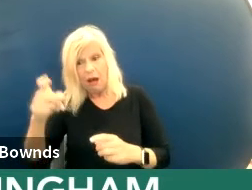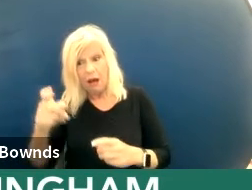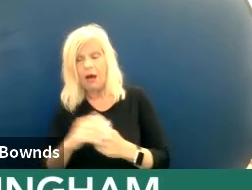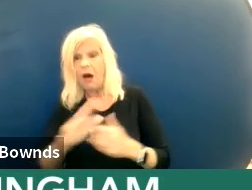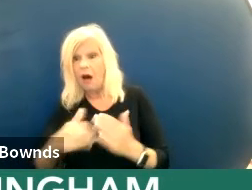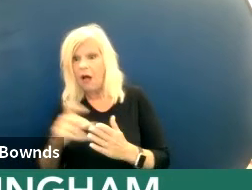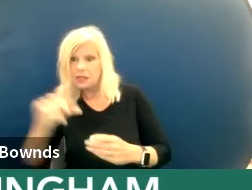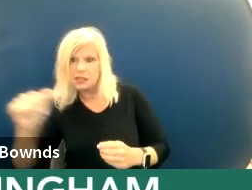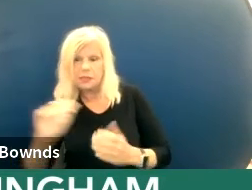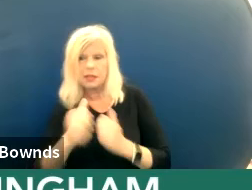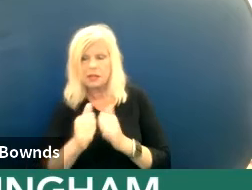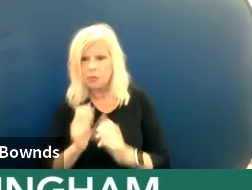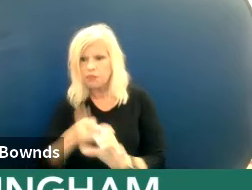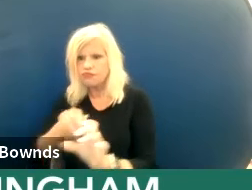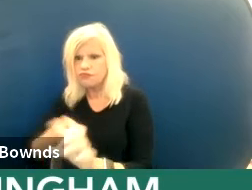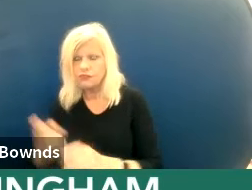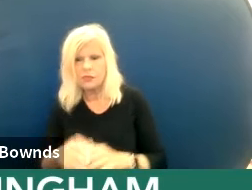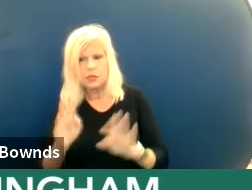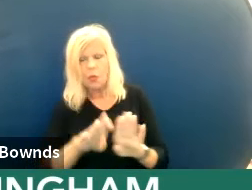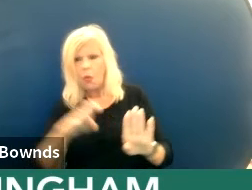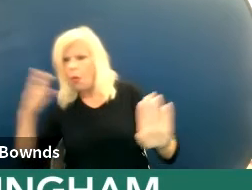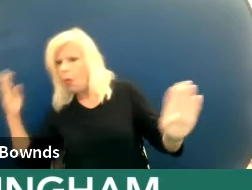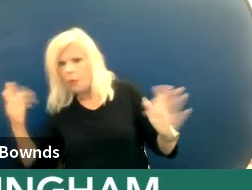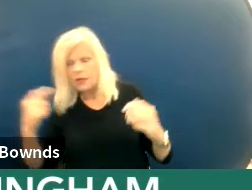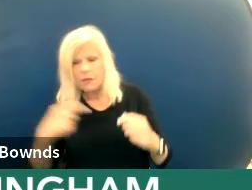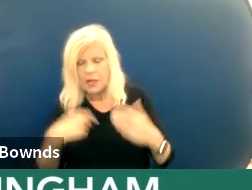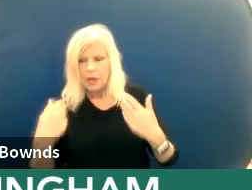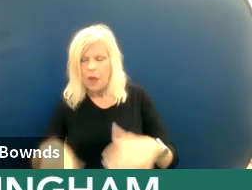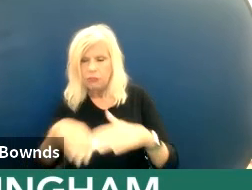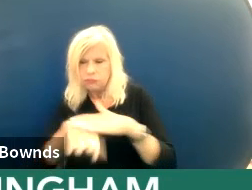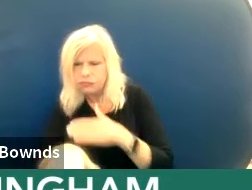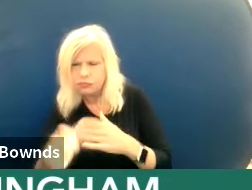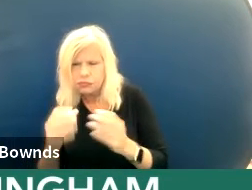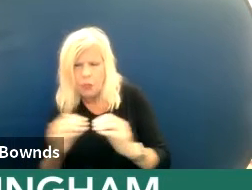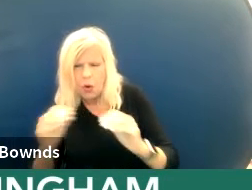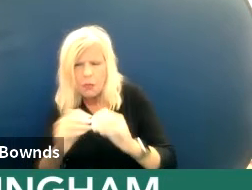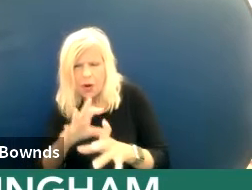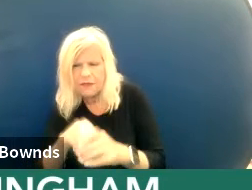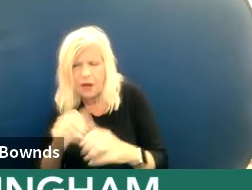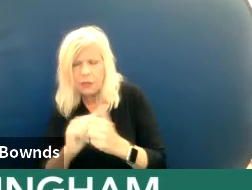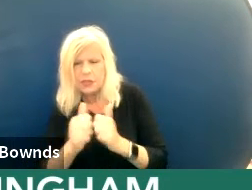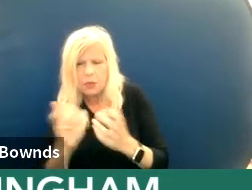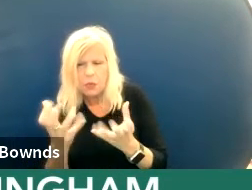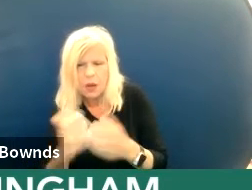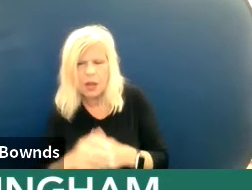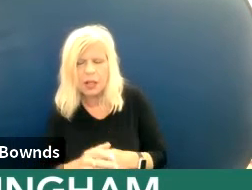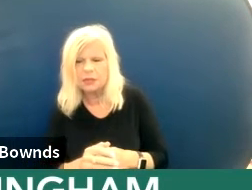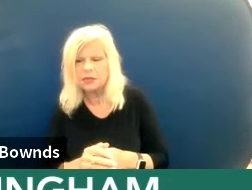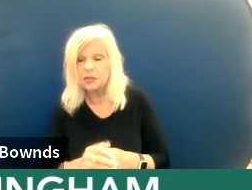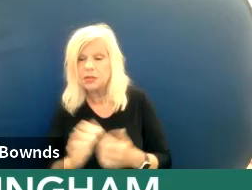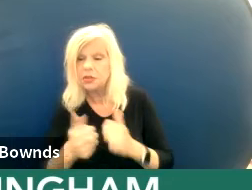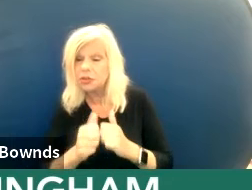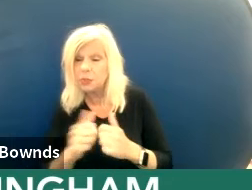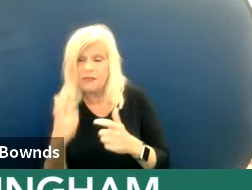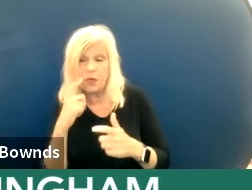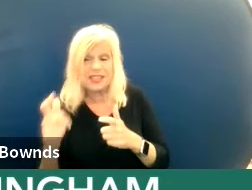were opening, and I just decided that I wanted to get more and more involved with sports. I fell in love with the sports with